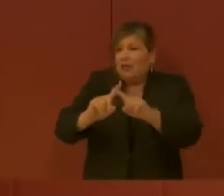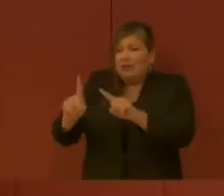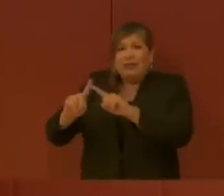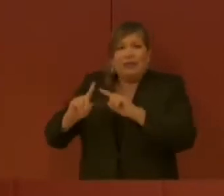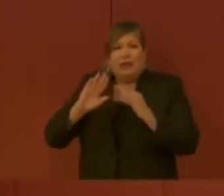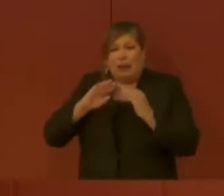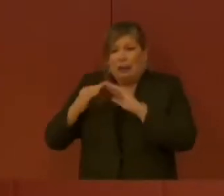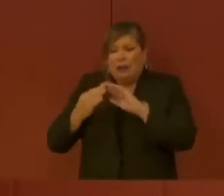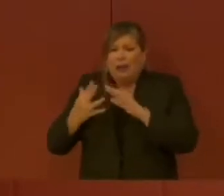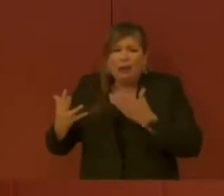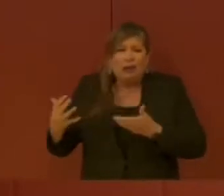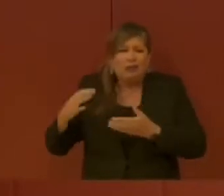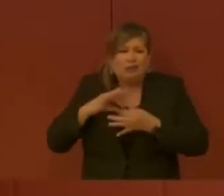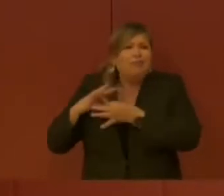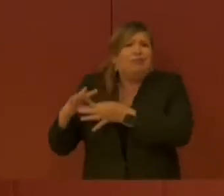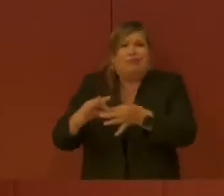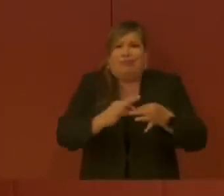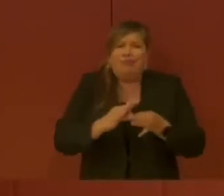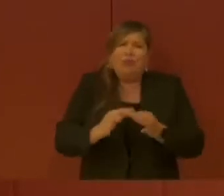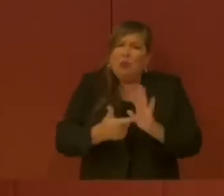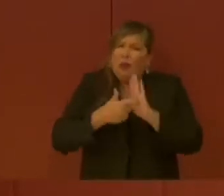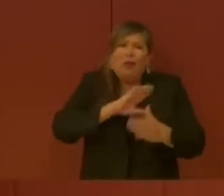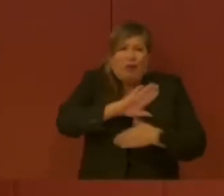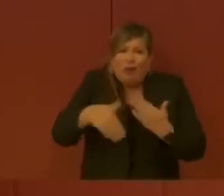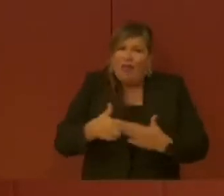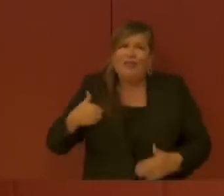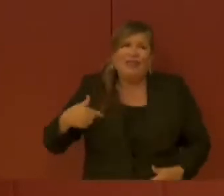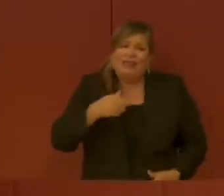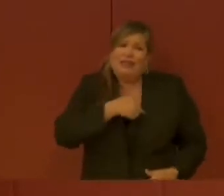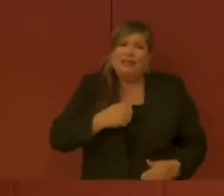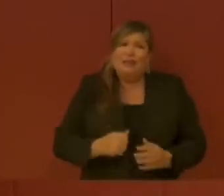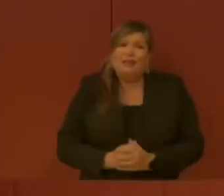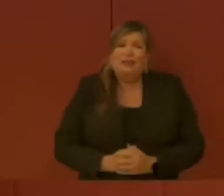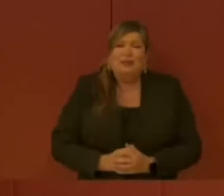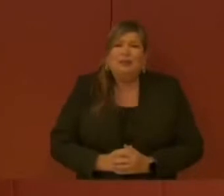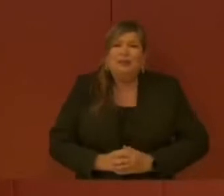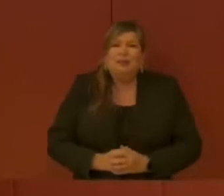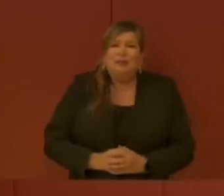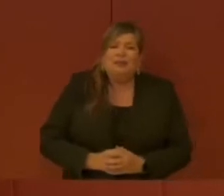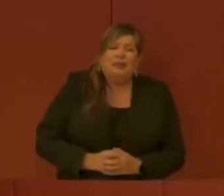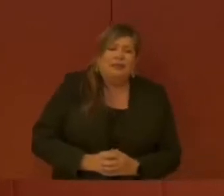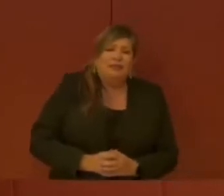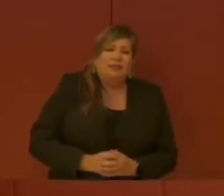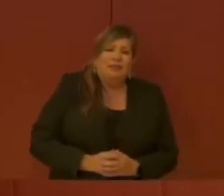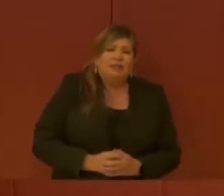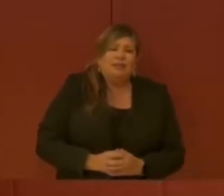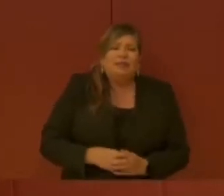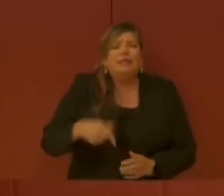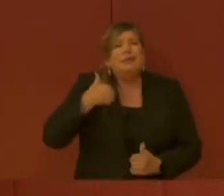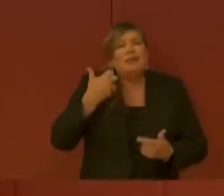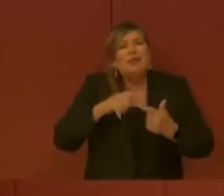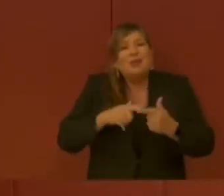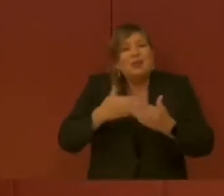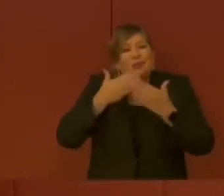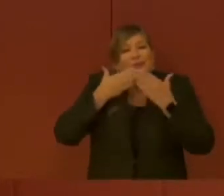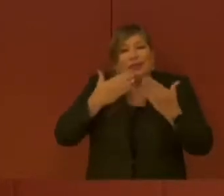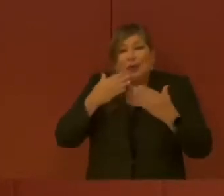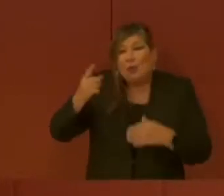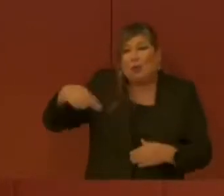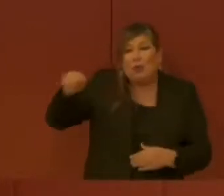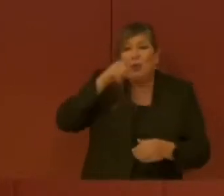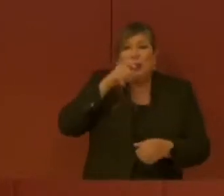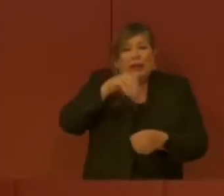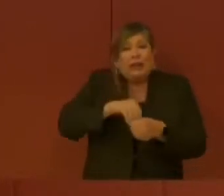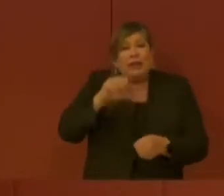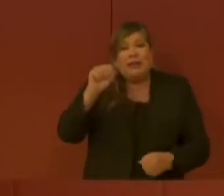community members. I need to share my appreciation to those in San Joaquin County who have already answered